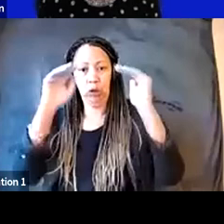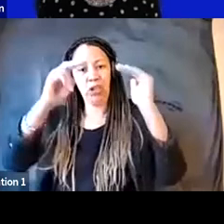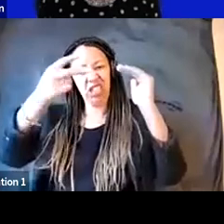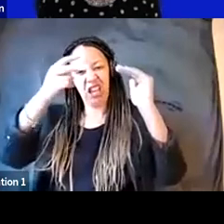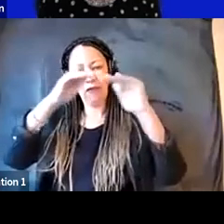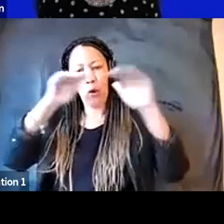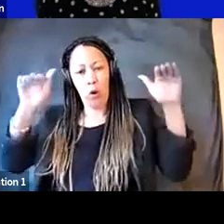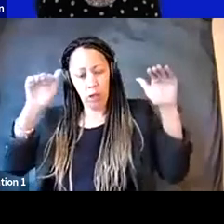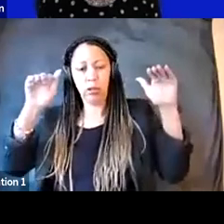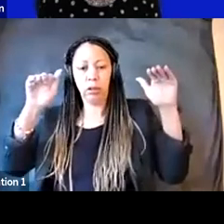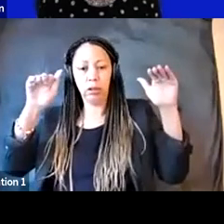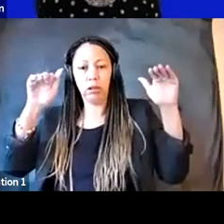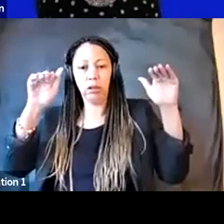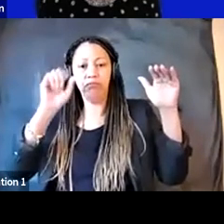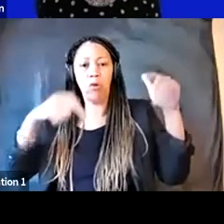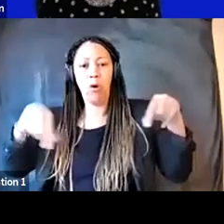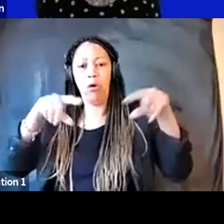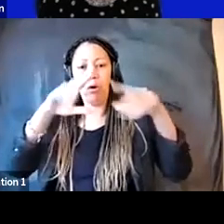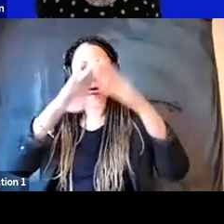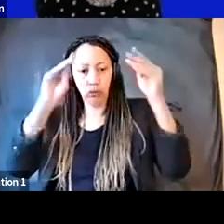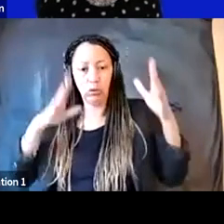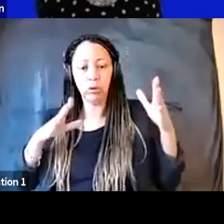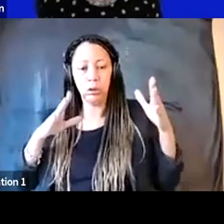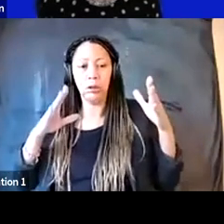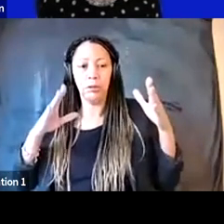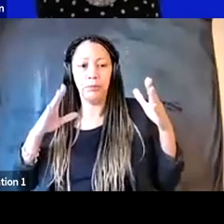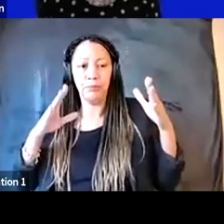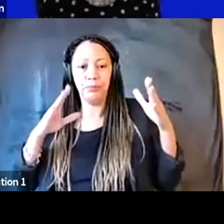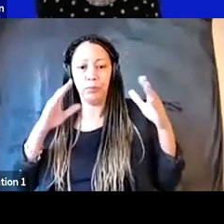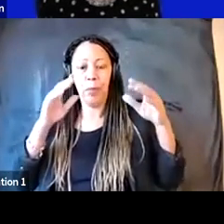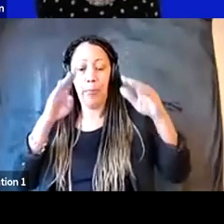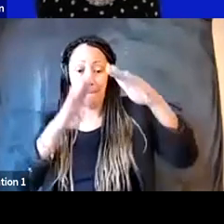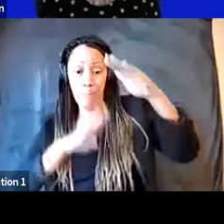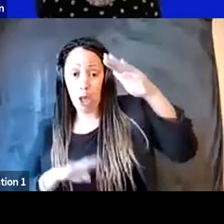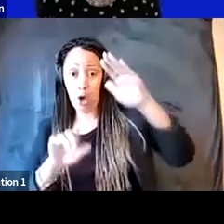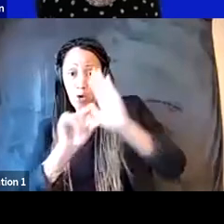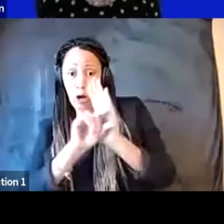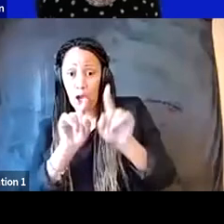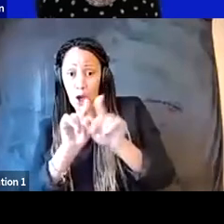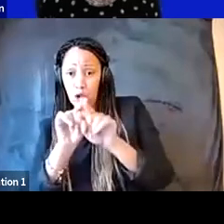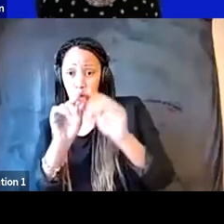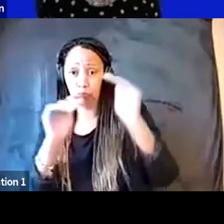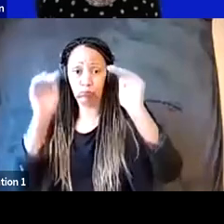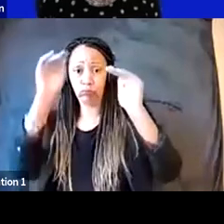students. And then below, grade and below grade, there's a two-story